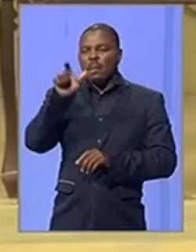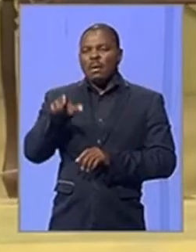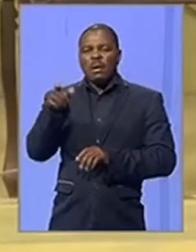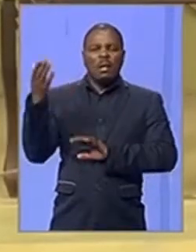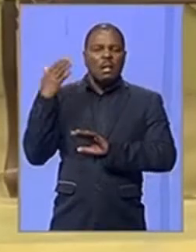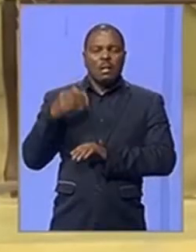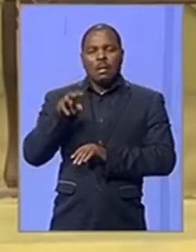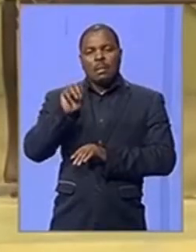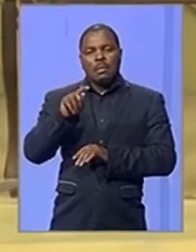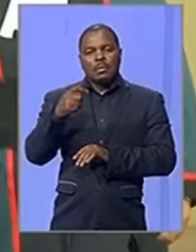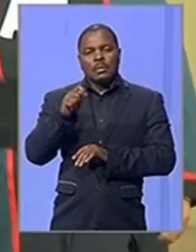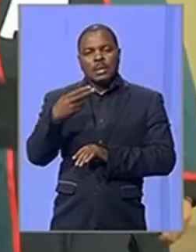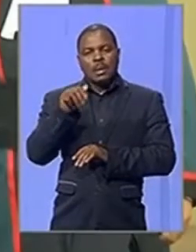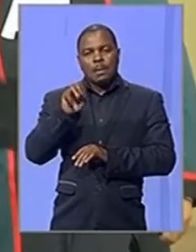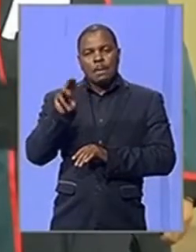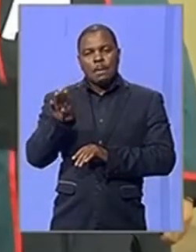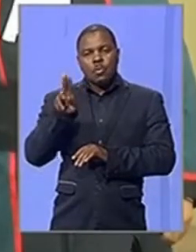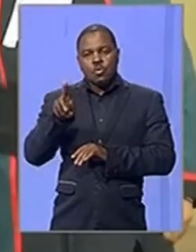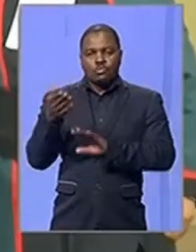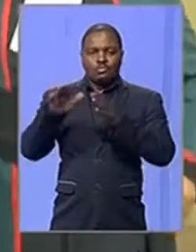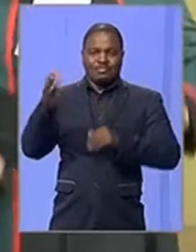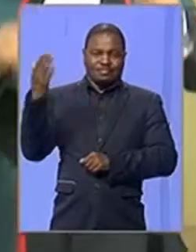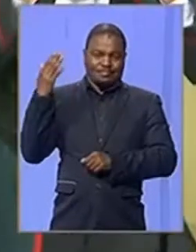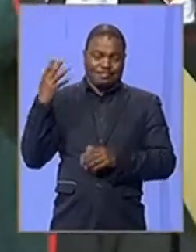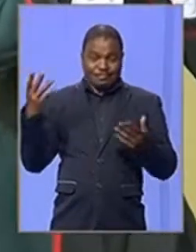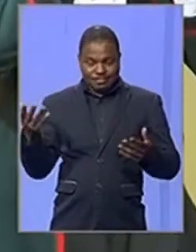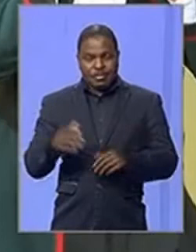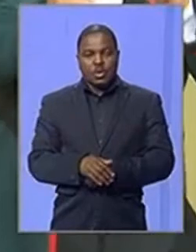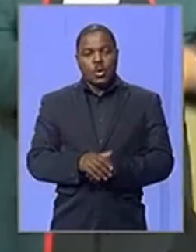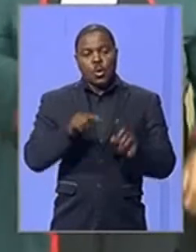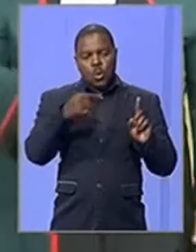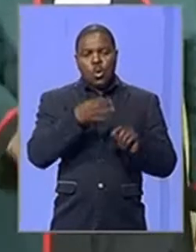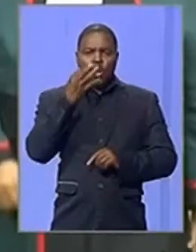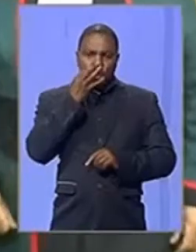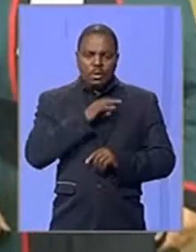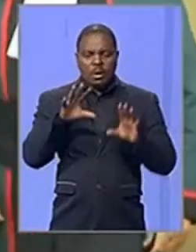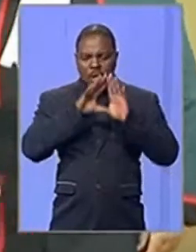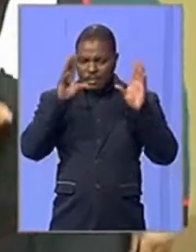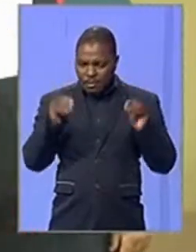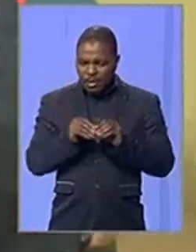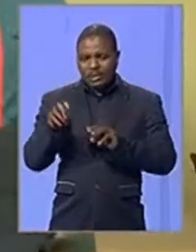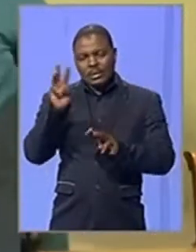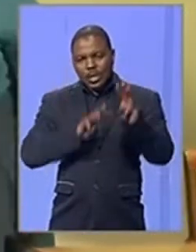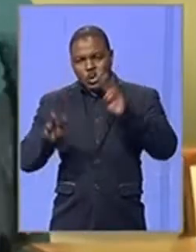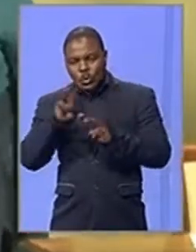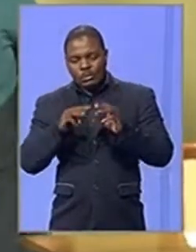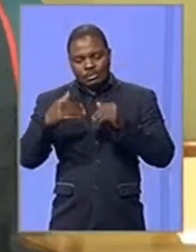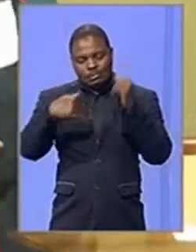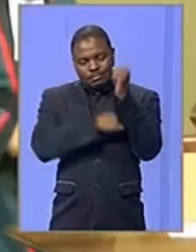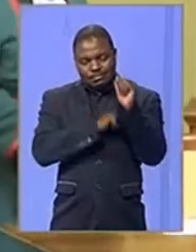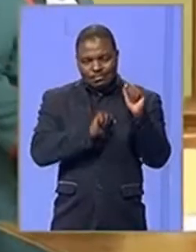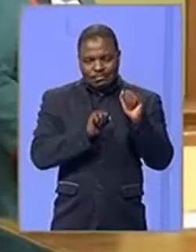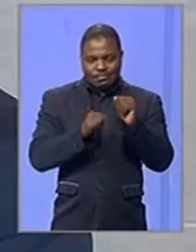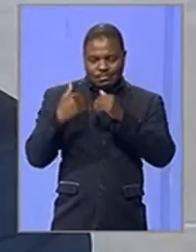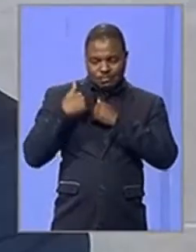o šireleditše sephetho sa Presidente sa gore bjale ditaba ka moka tša lefapha la mahlale di tla hlokomelwa ke kantoro ya